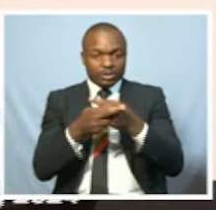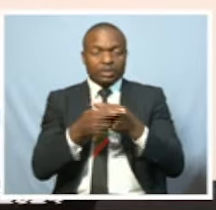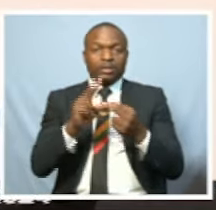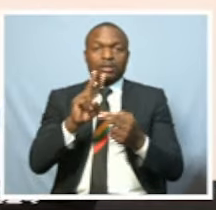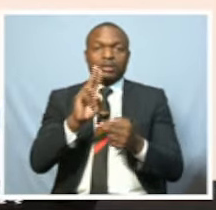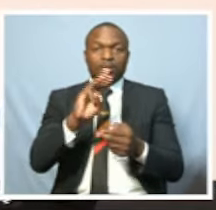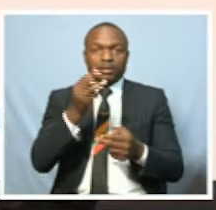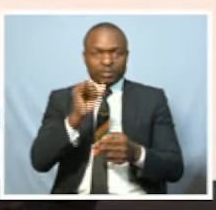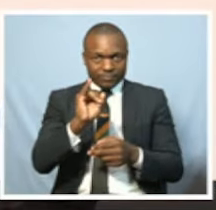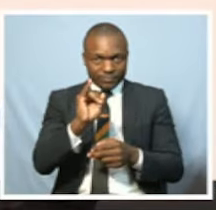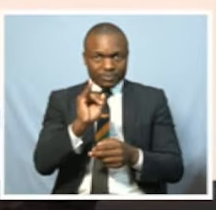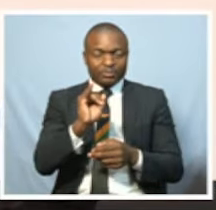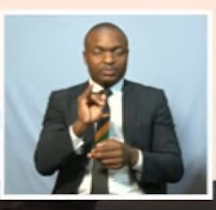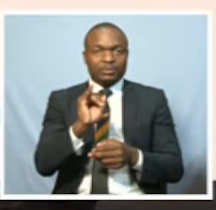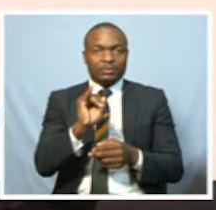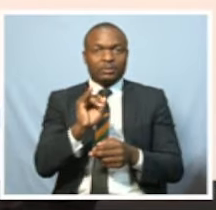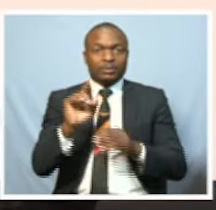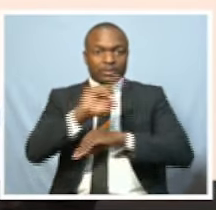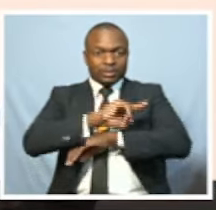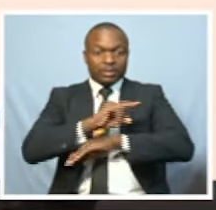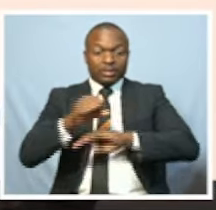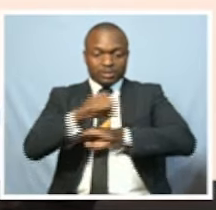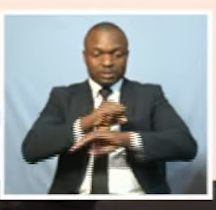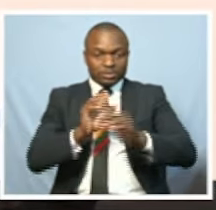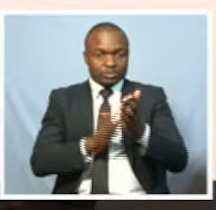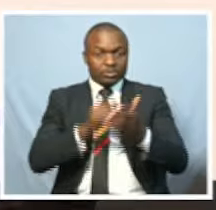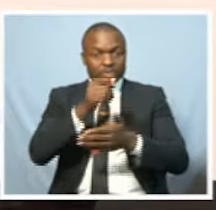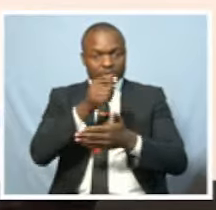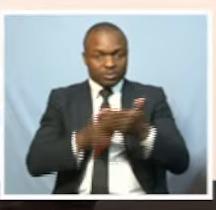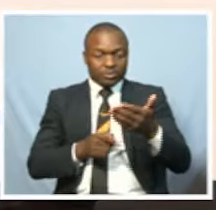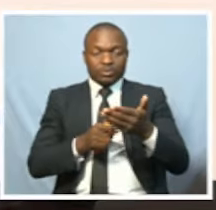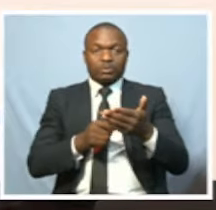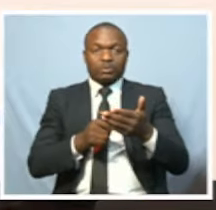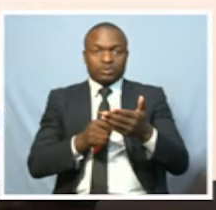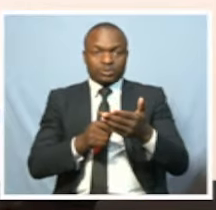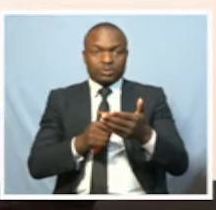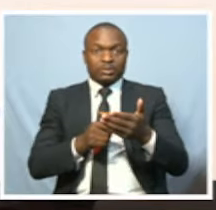VUBWI Day Secondary School. That's what the project.